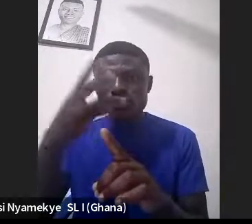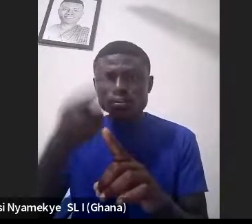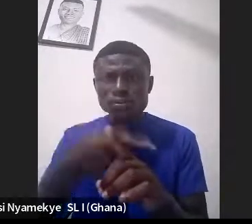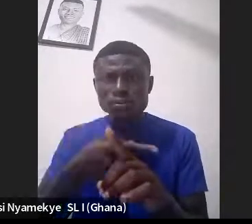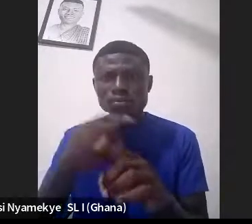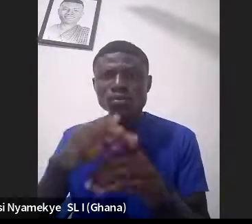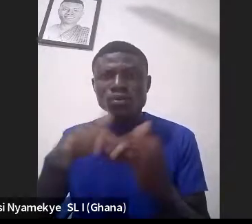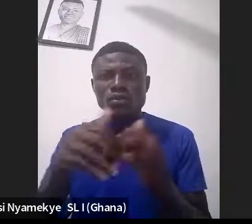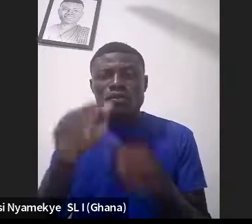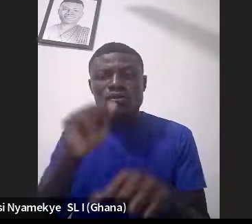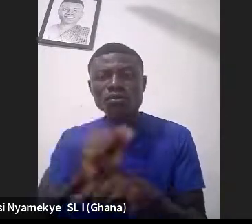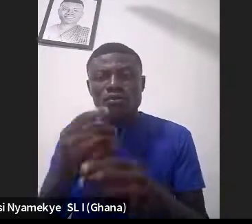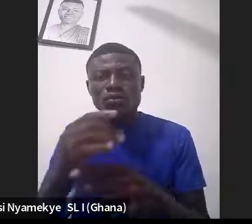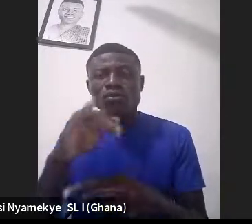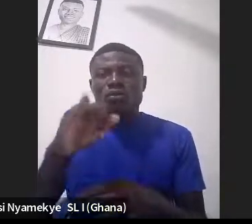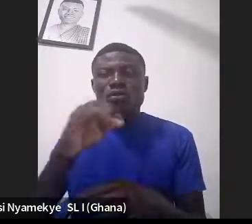went